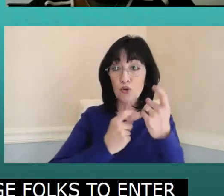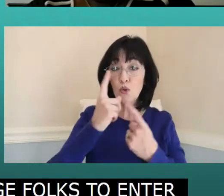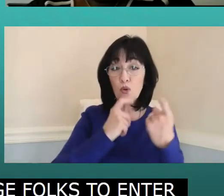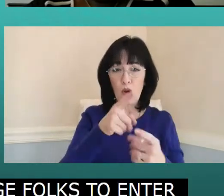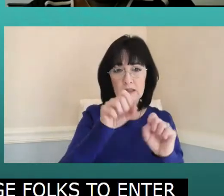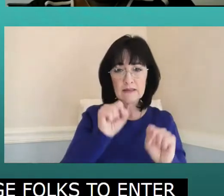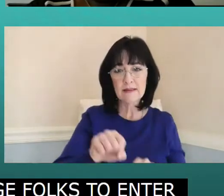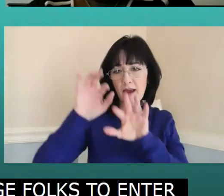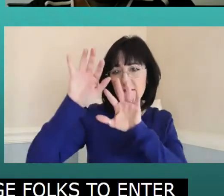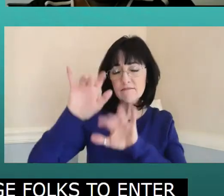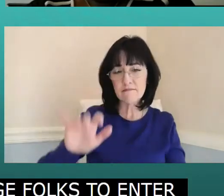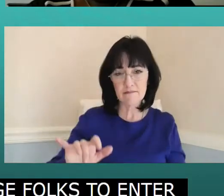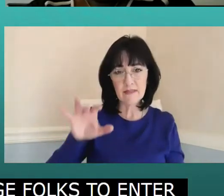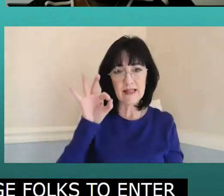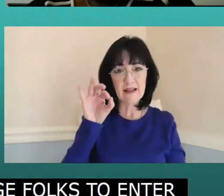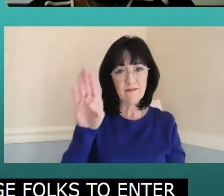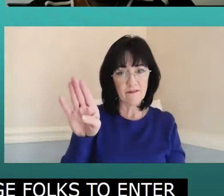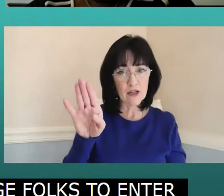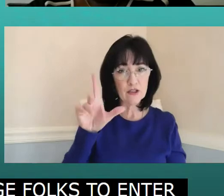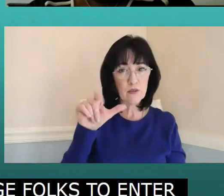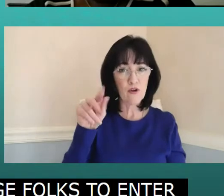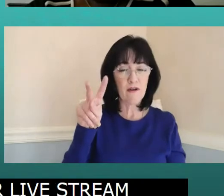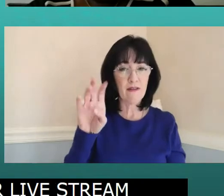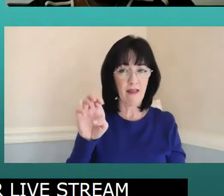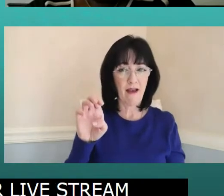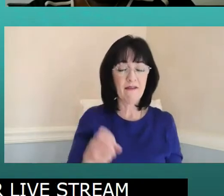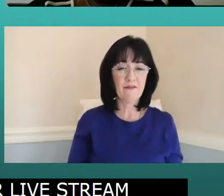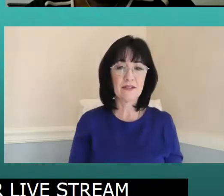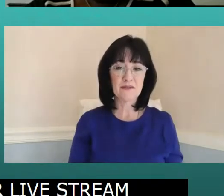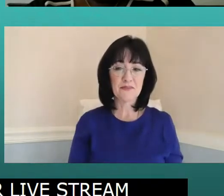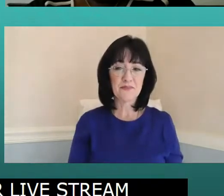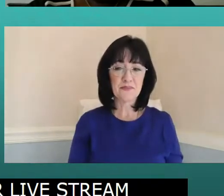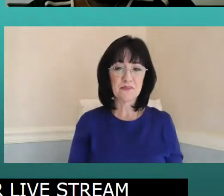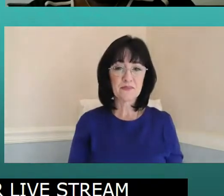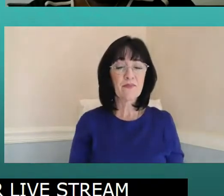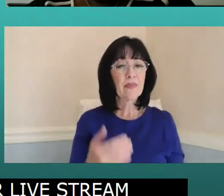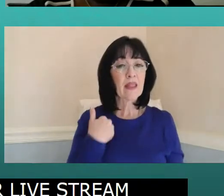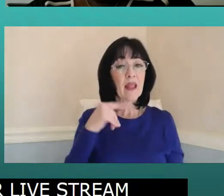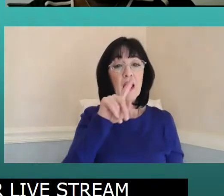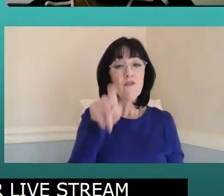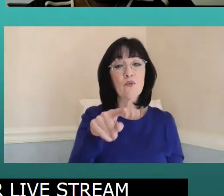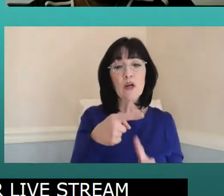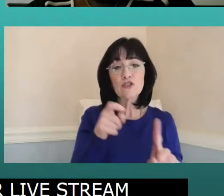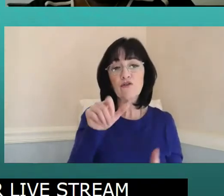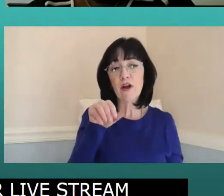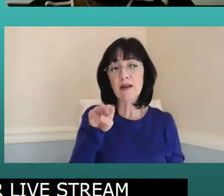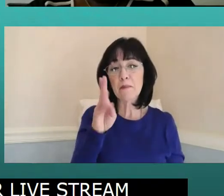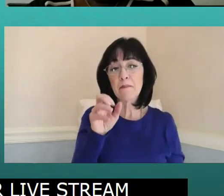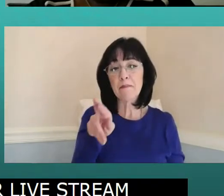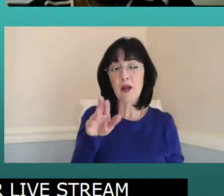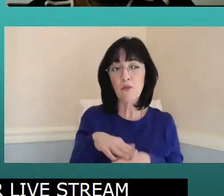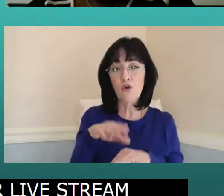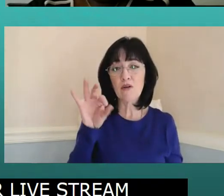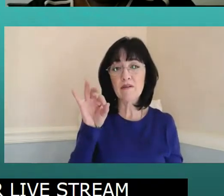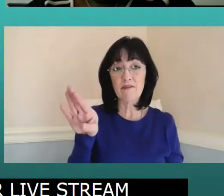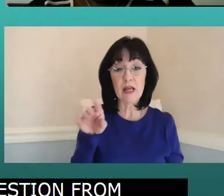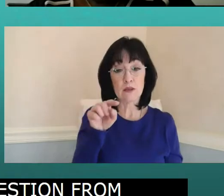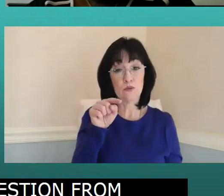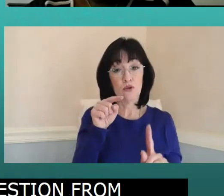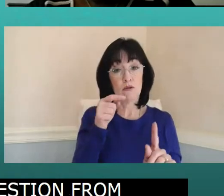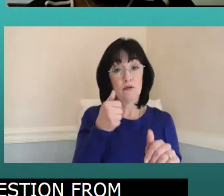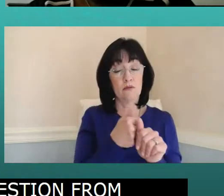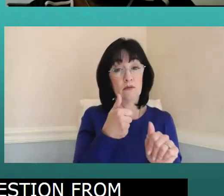Livestream chat, and we can get to them. We have a question from Amber on Facebook. Is this program